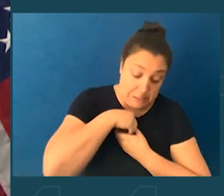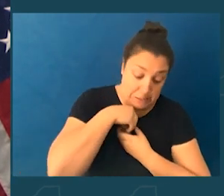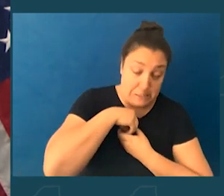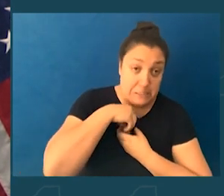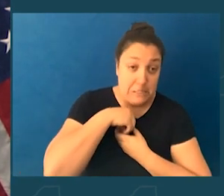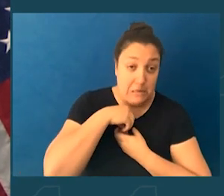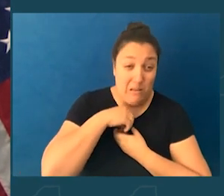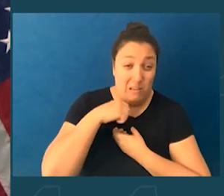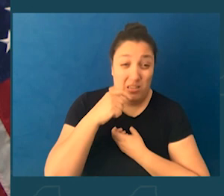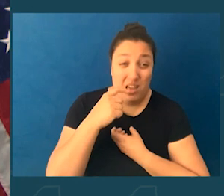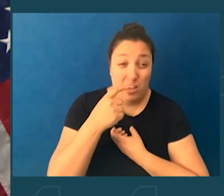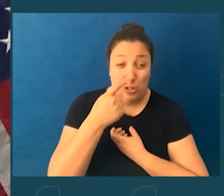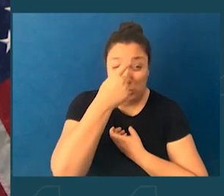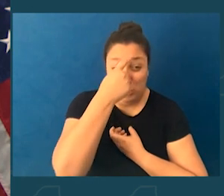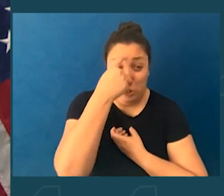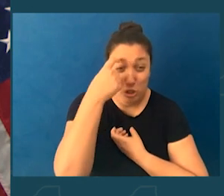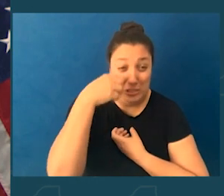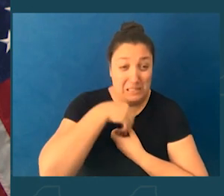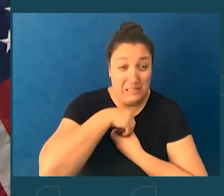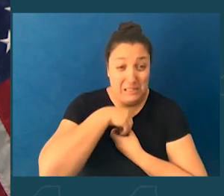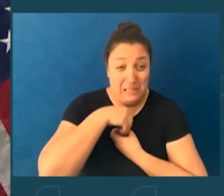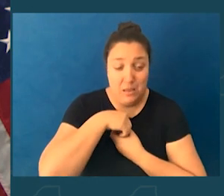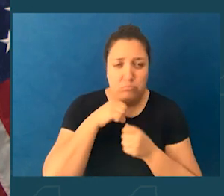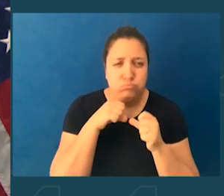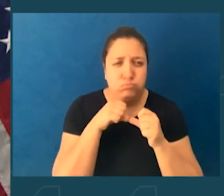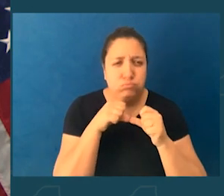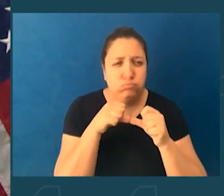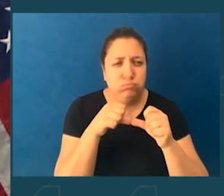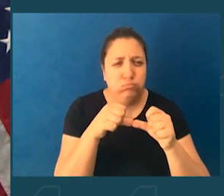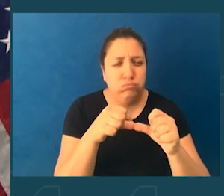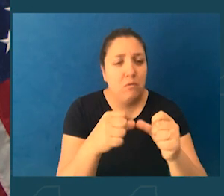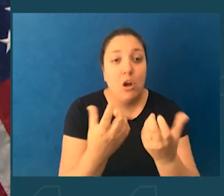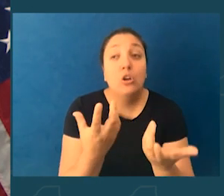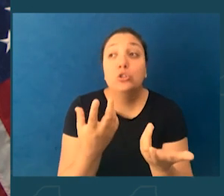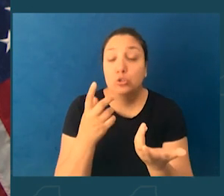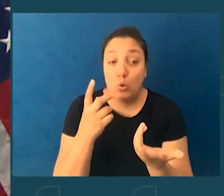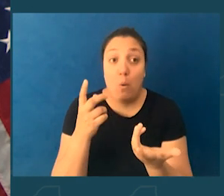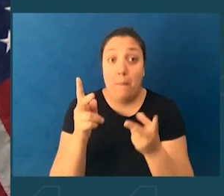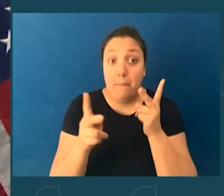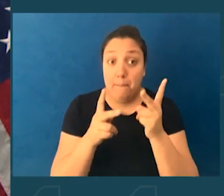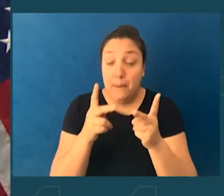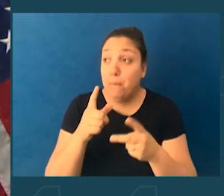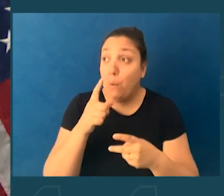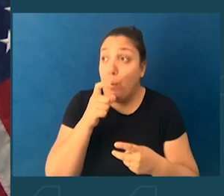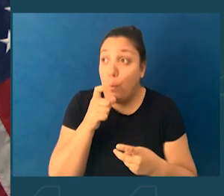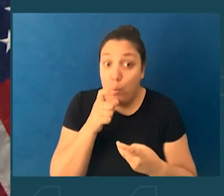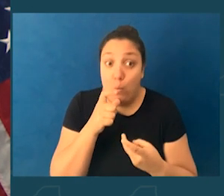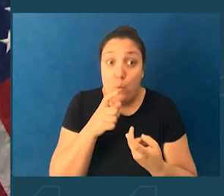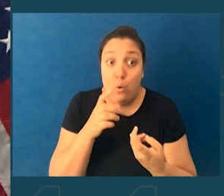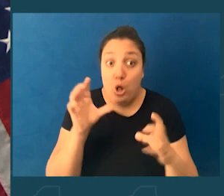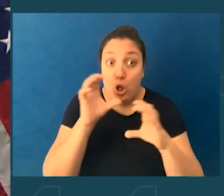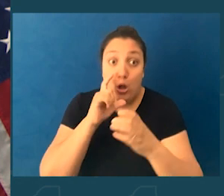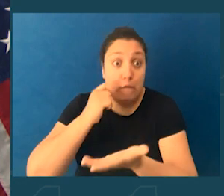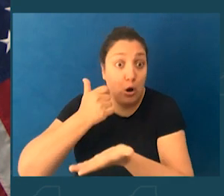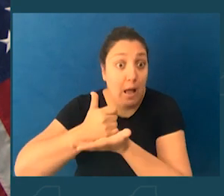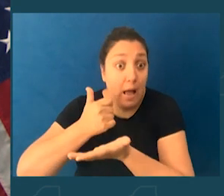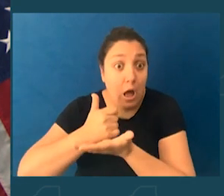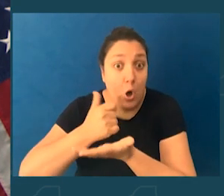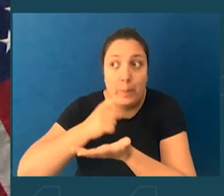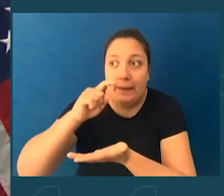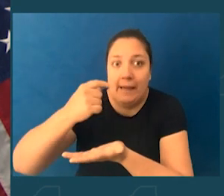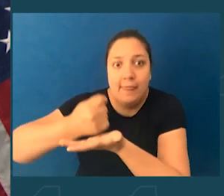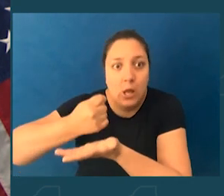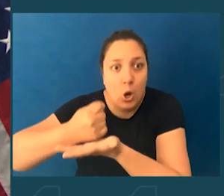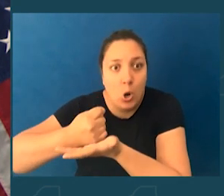from this event and others have had to seek out services to help them carry that weight so they're not alone. And even those